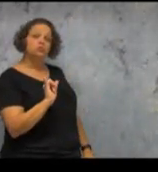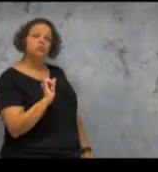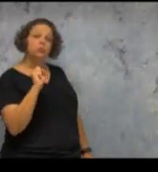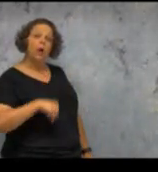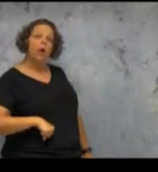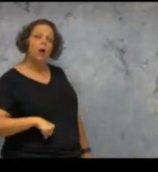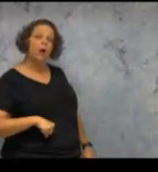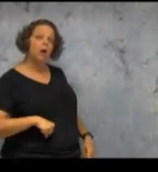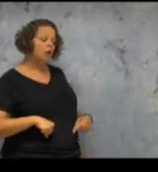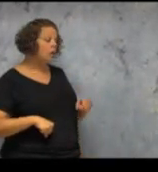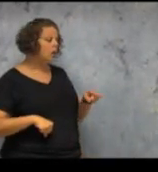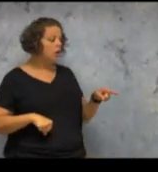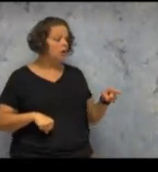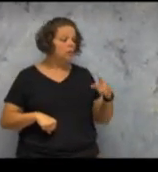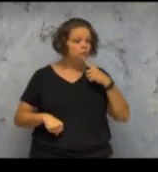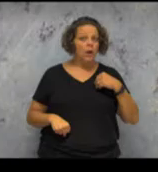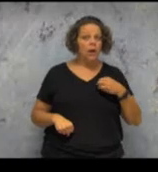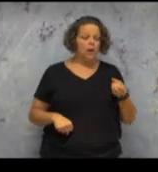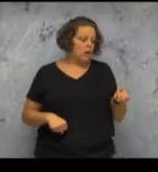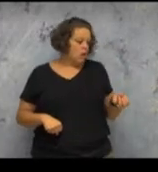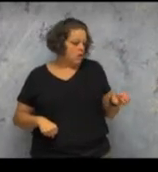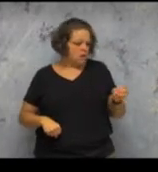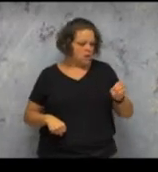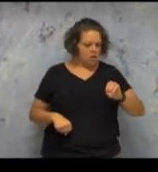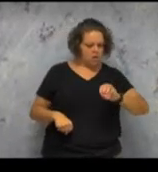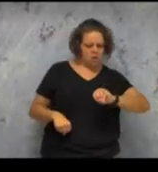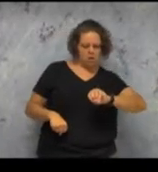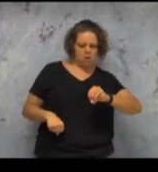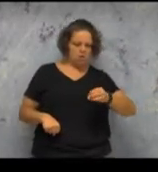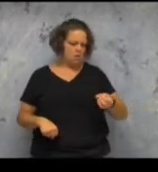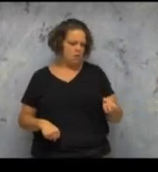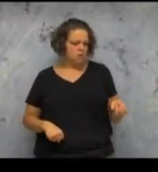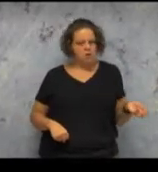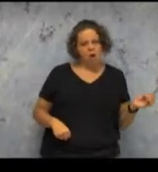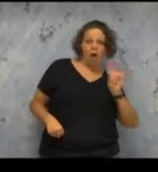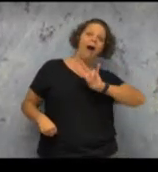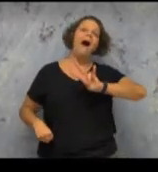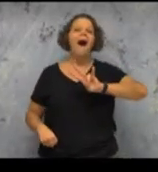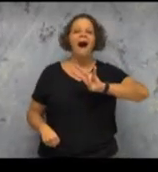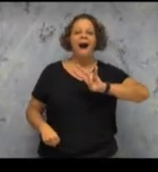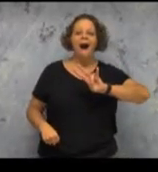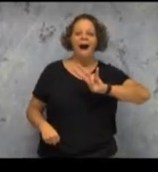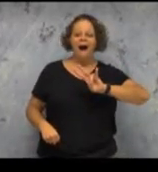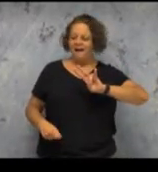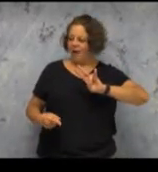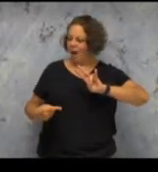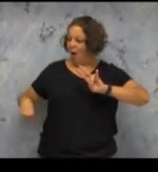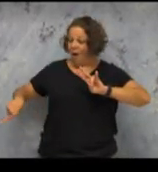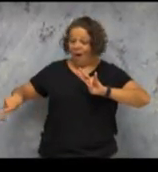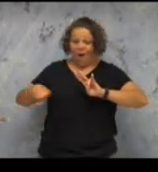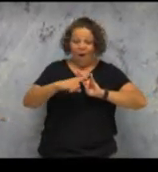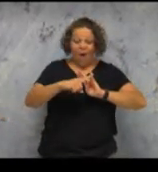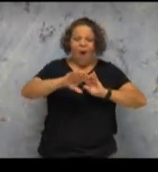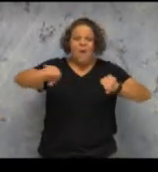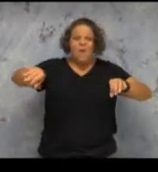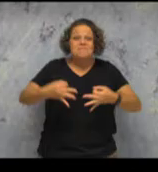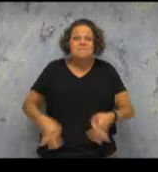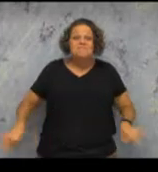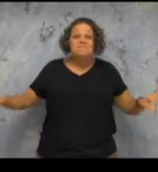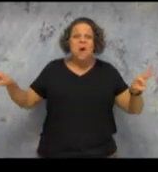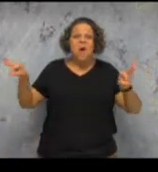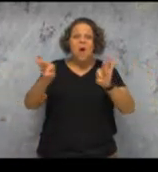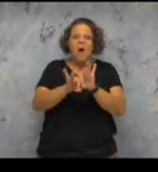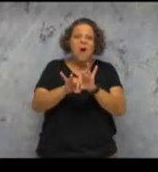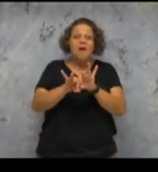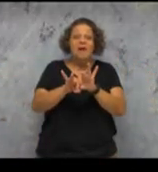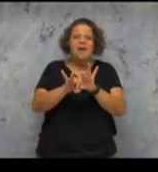Red rocked and rolled and turned into seven. Everyone counts, they shouted.